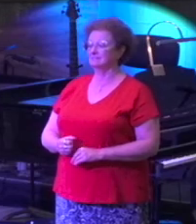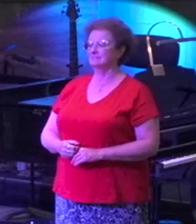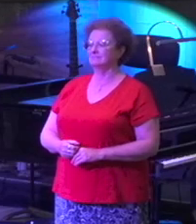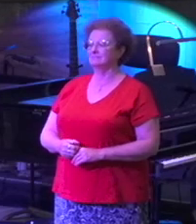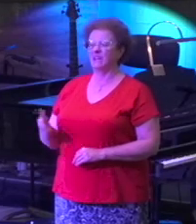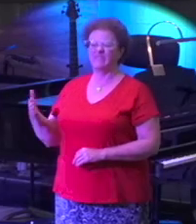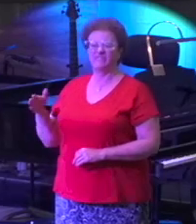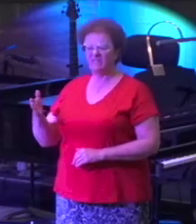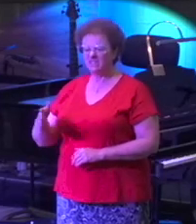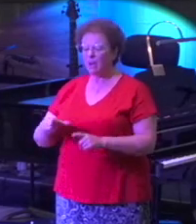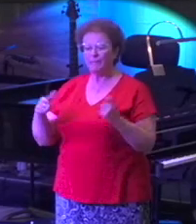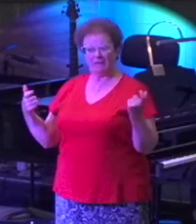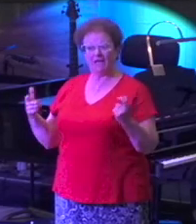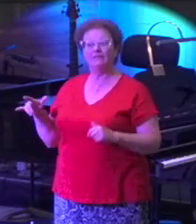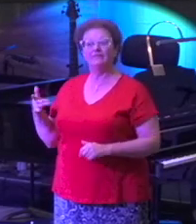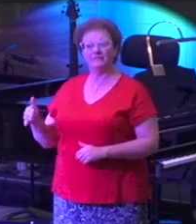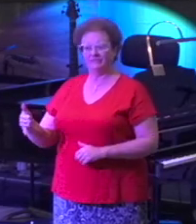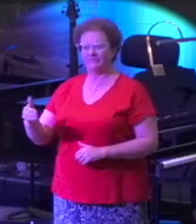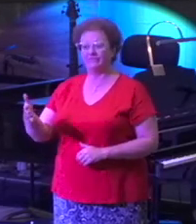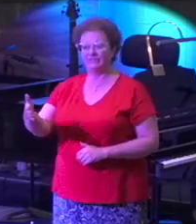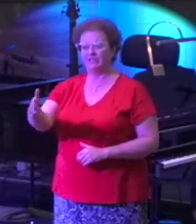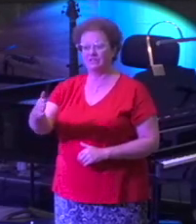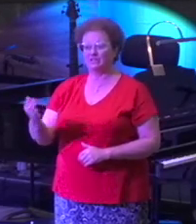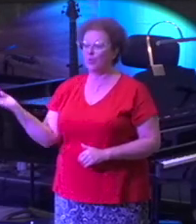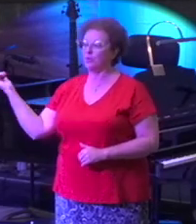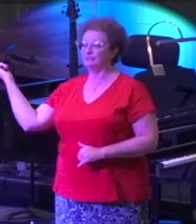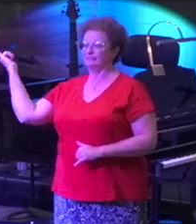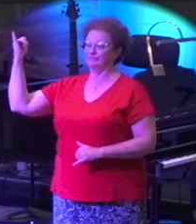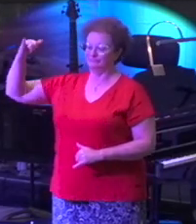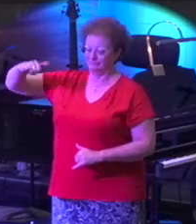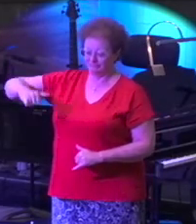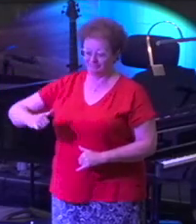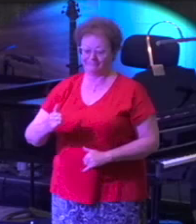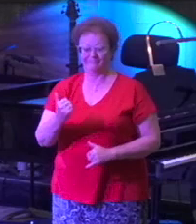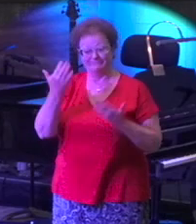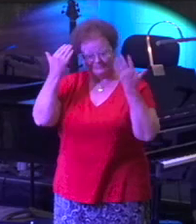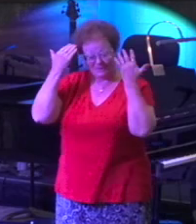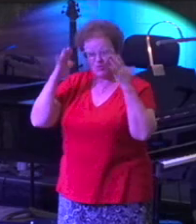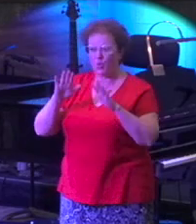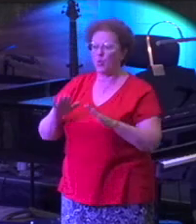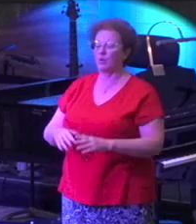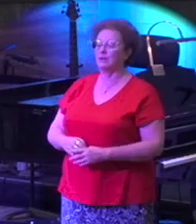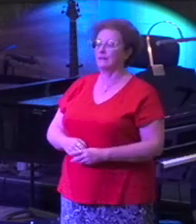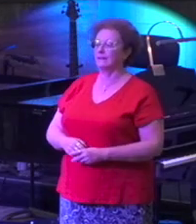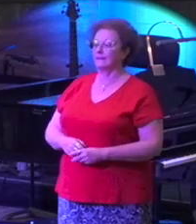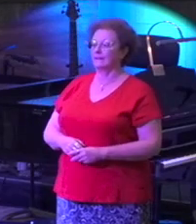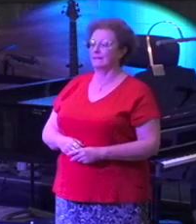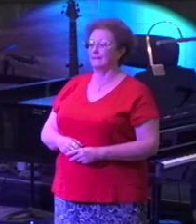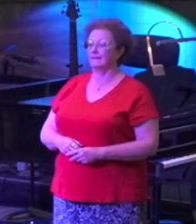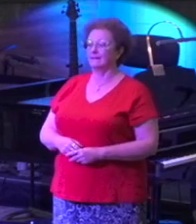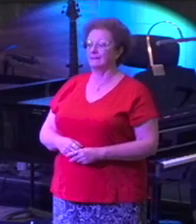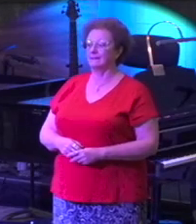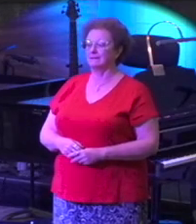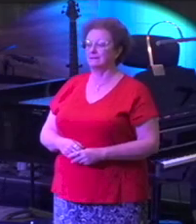any modernist notions you have of Pinocchio-sized whales. Please scrub from